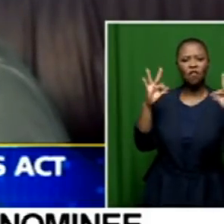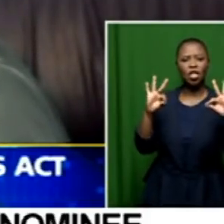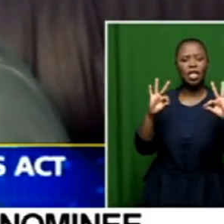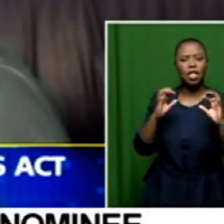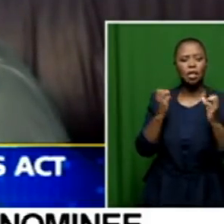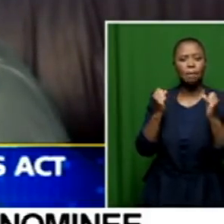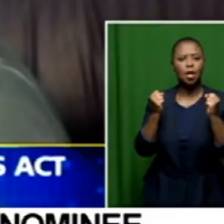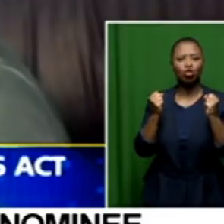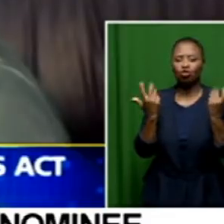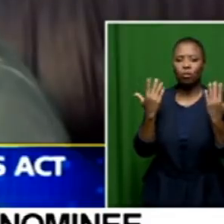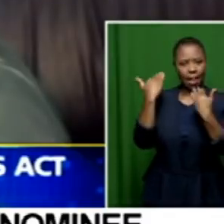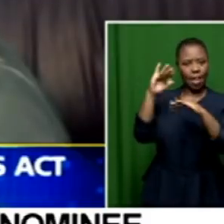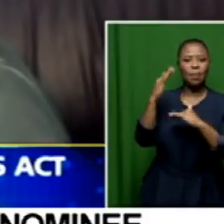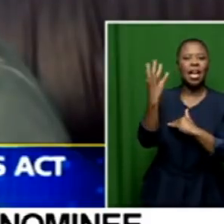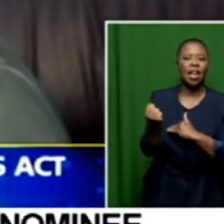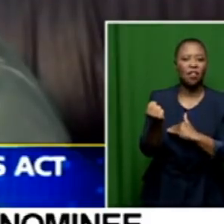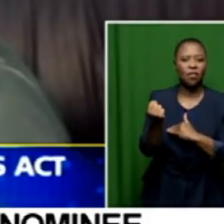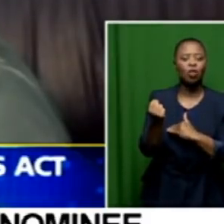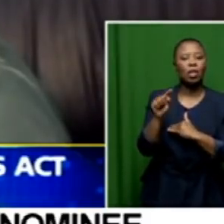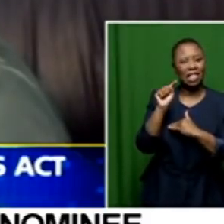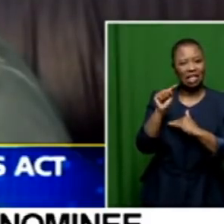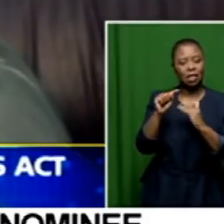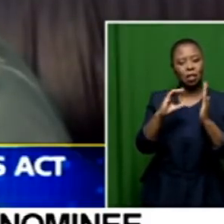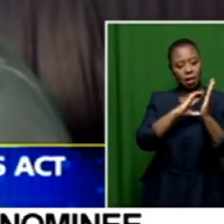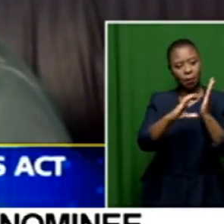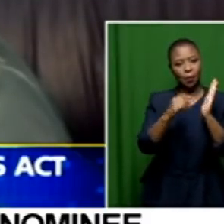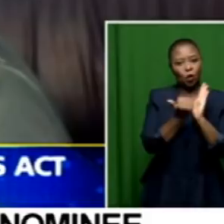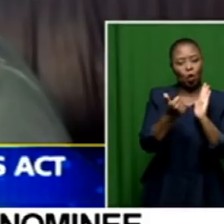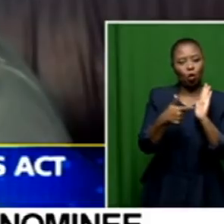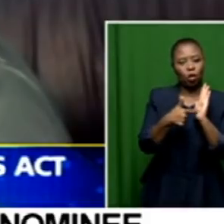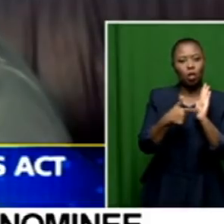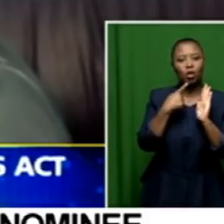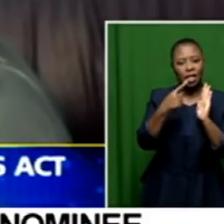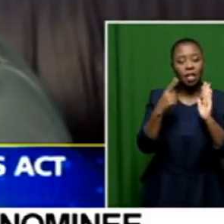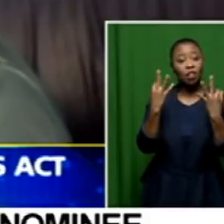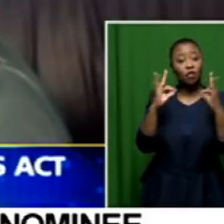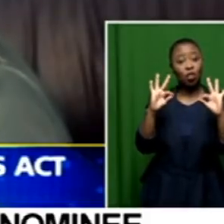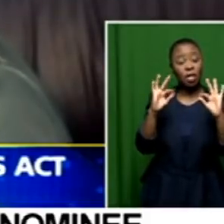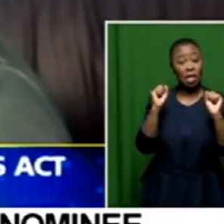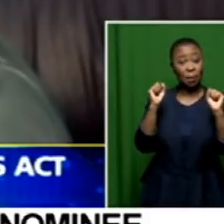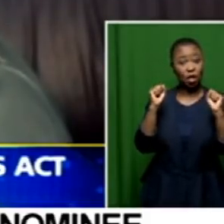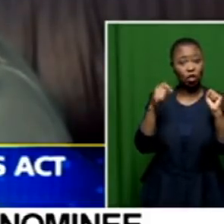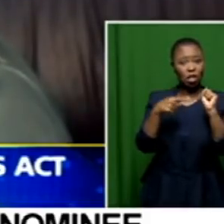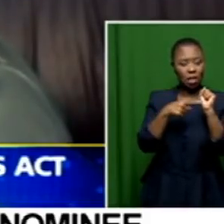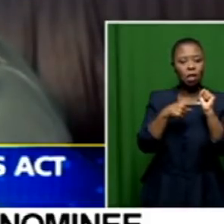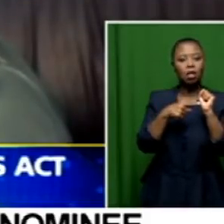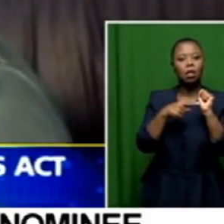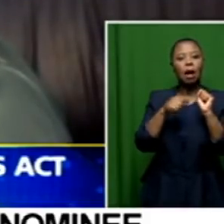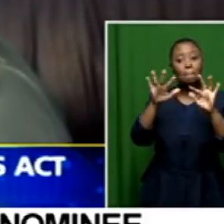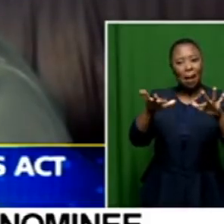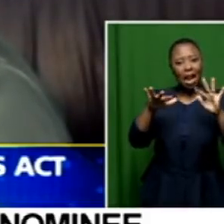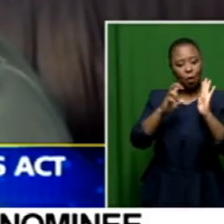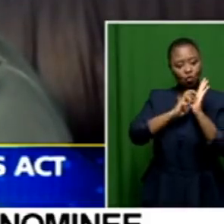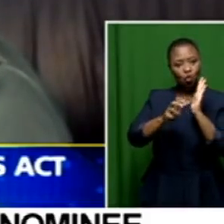speech. This limitation is at odds with the constitutional stipulation that free speech may be subject only to Parliament's rules and